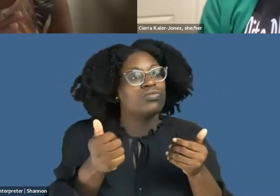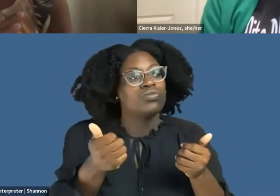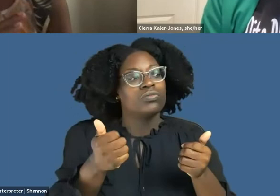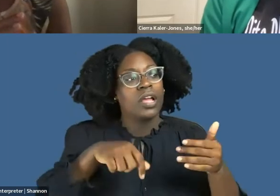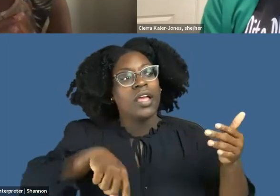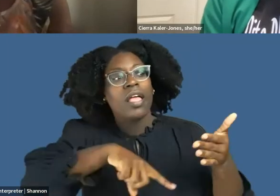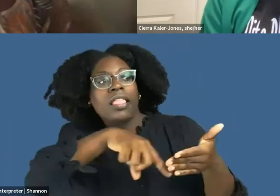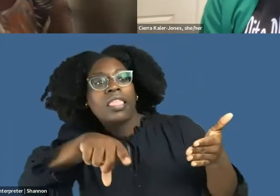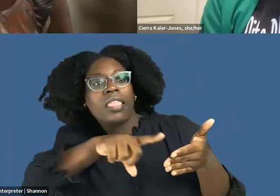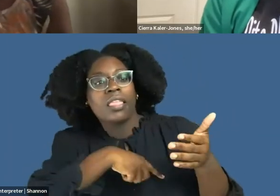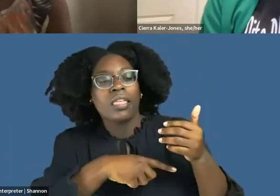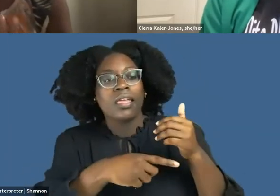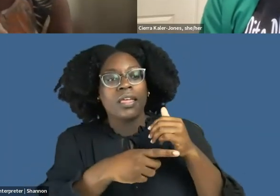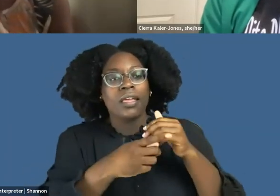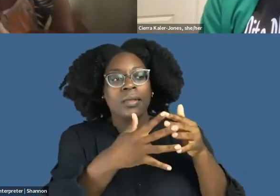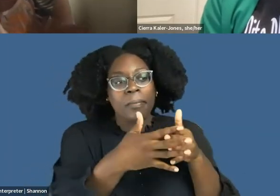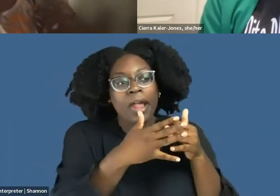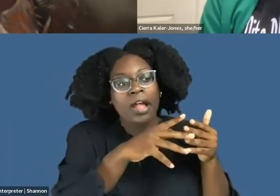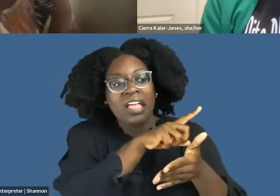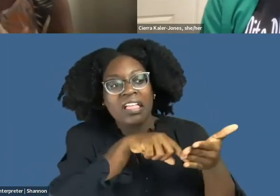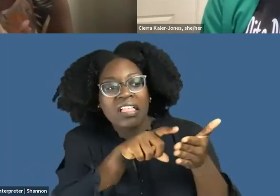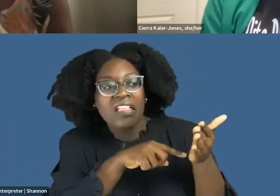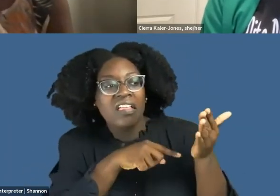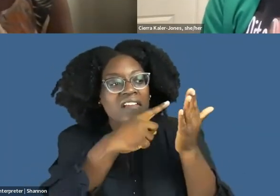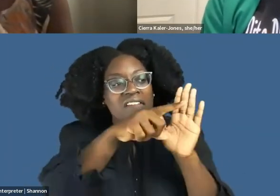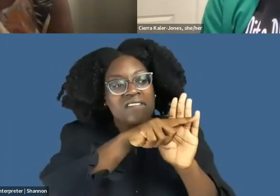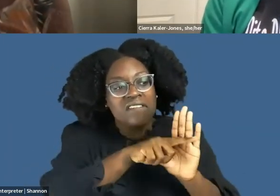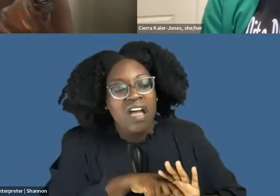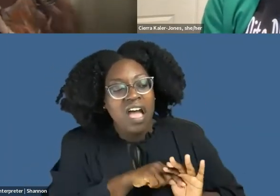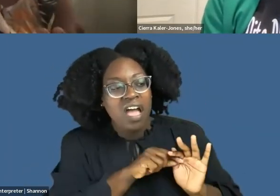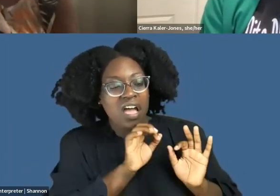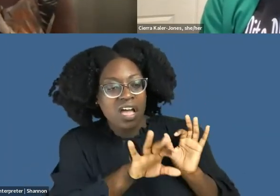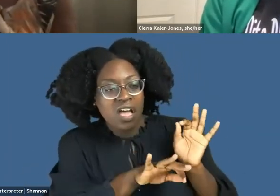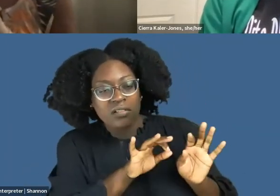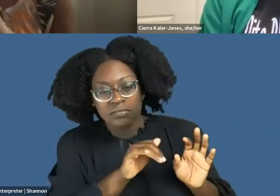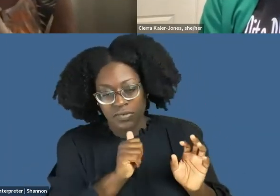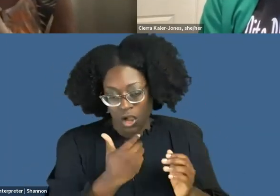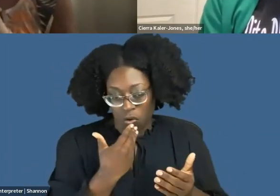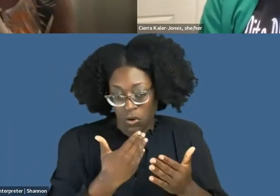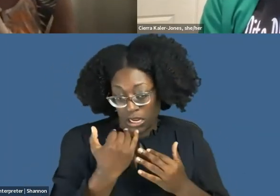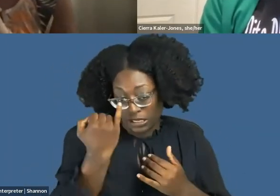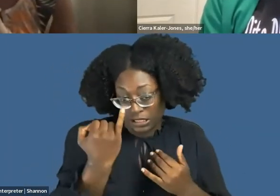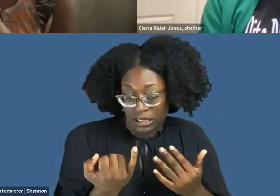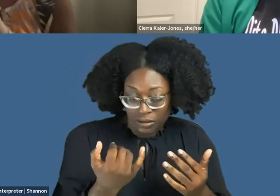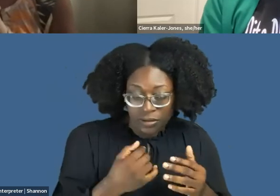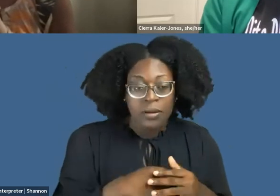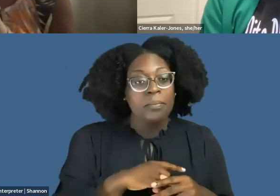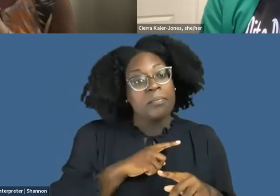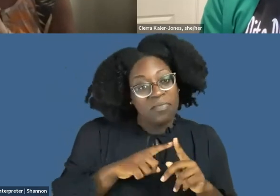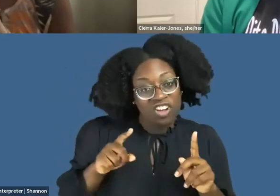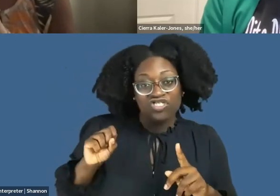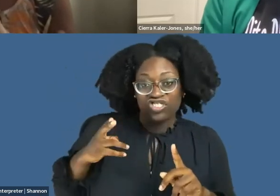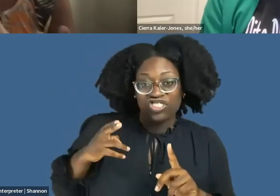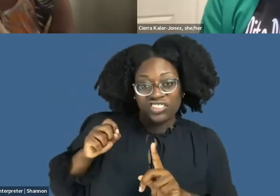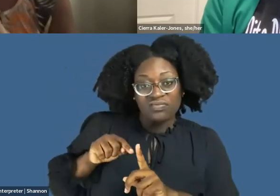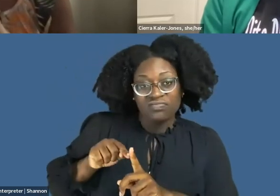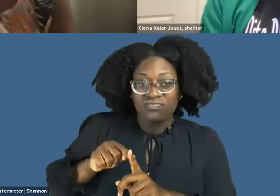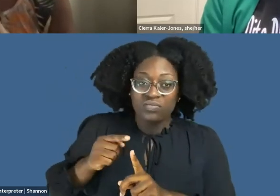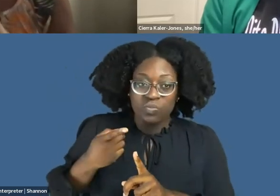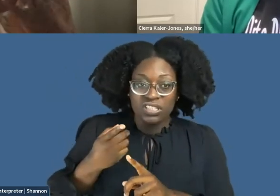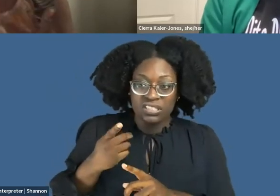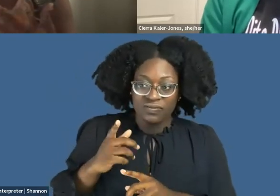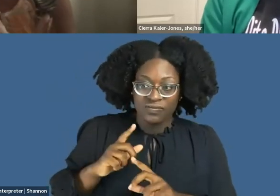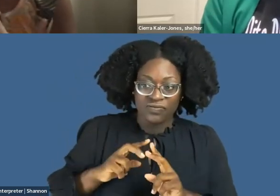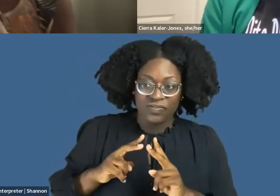call a popular front or kind of a liberal progressive organizing. She's a big time organizer there, but still keeps